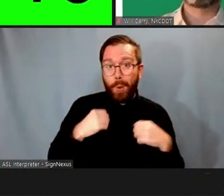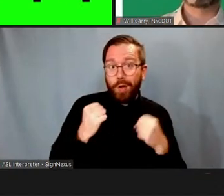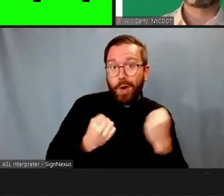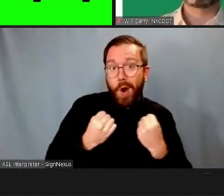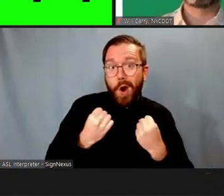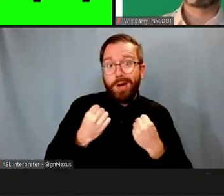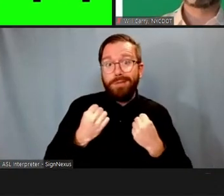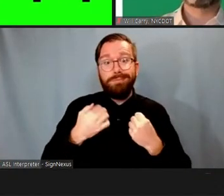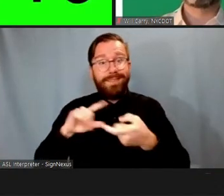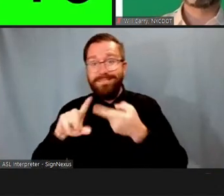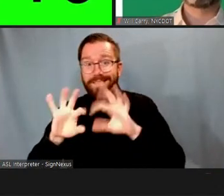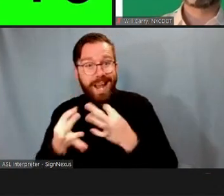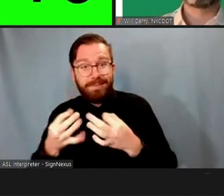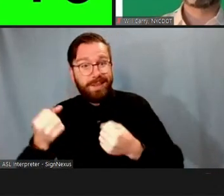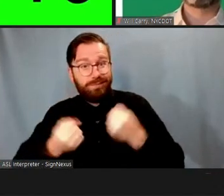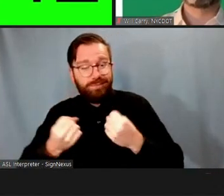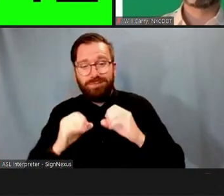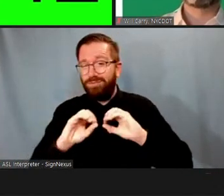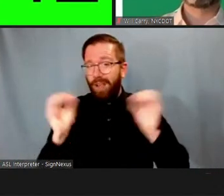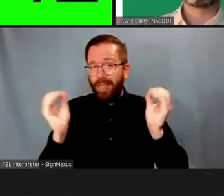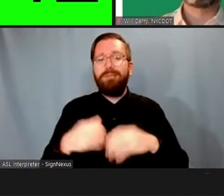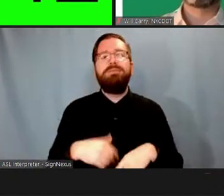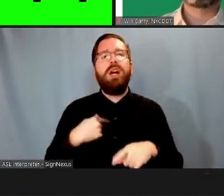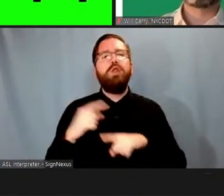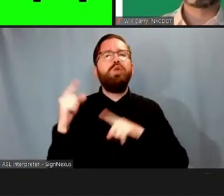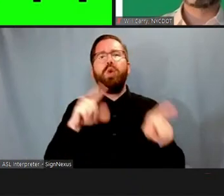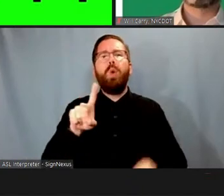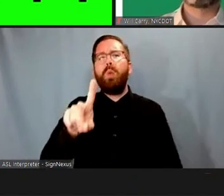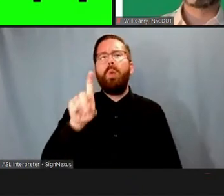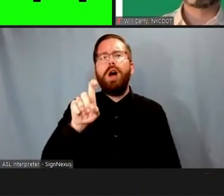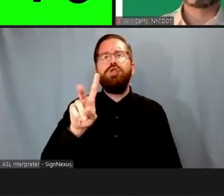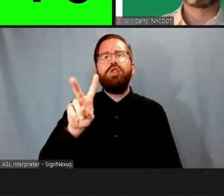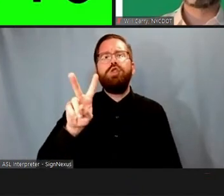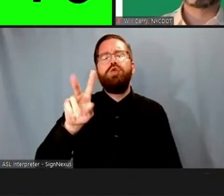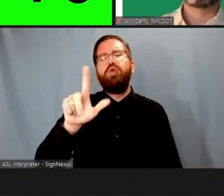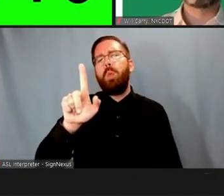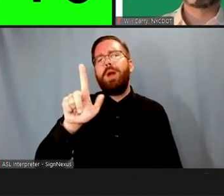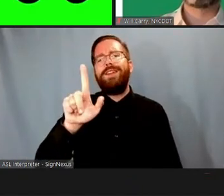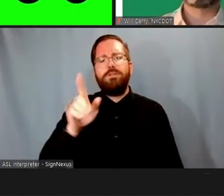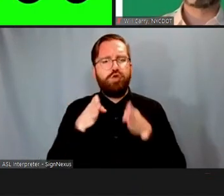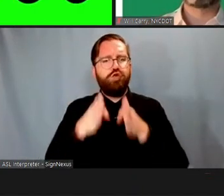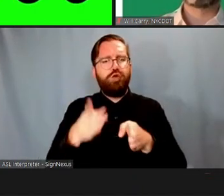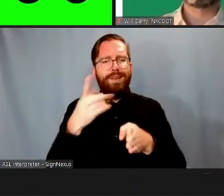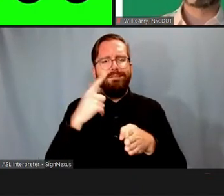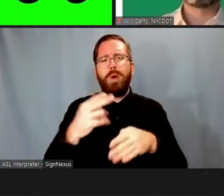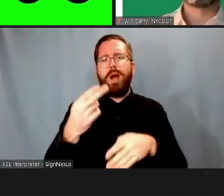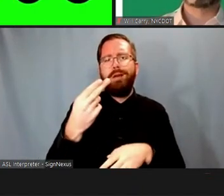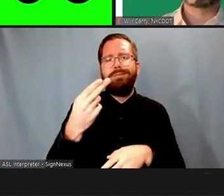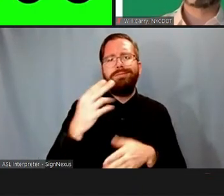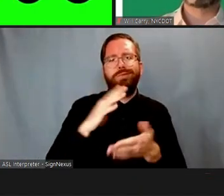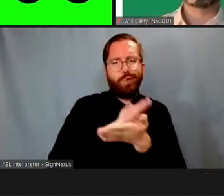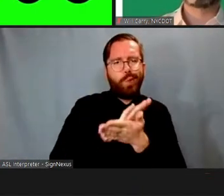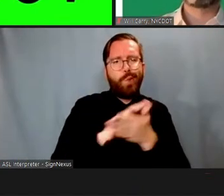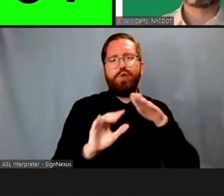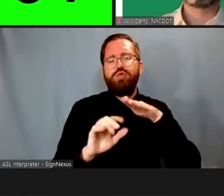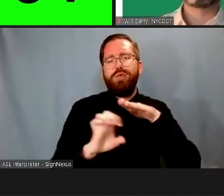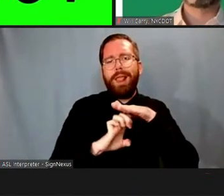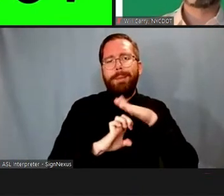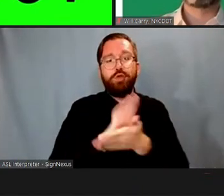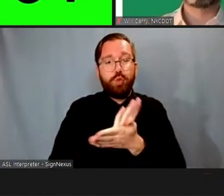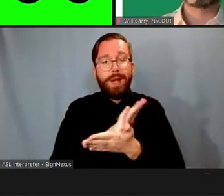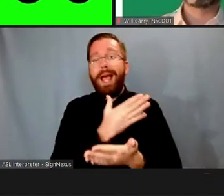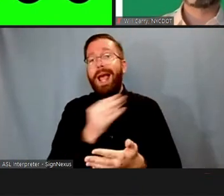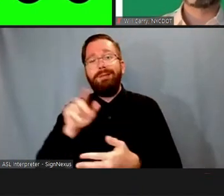bus to corpus christi grammar school on 121st street and i took the one train to xavier high school on 16th street currently i work as a